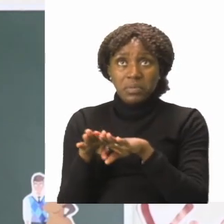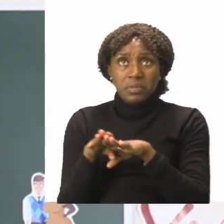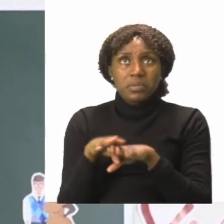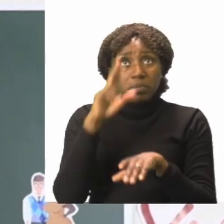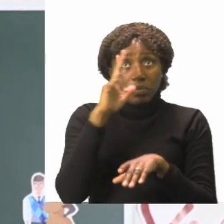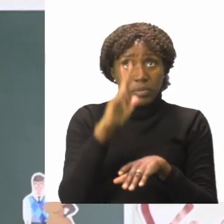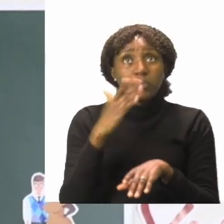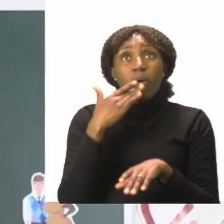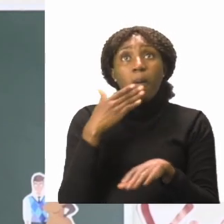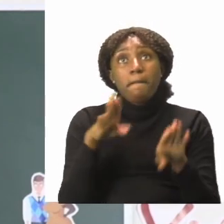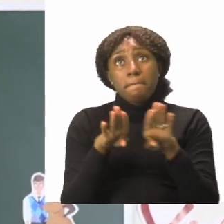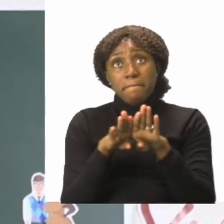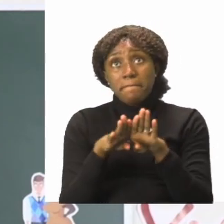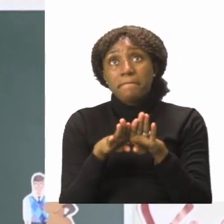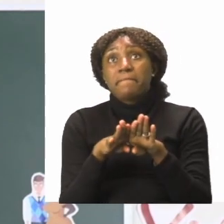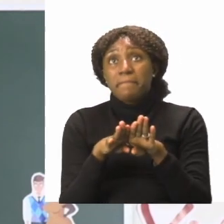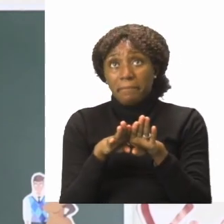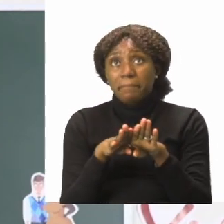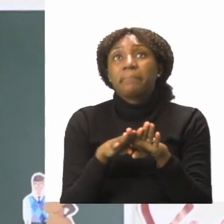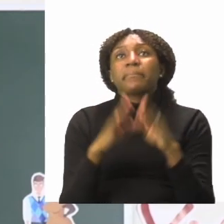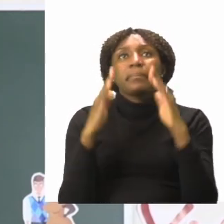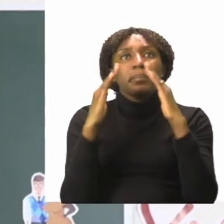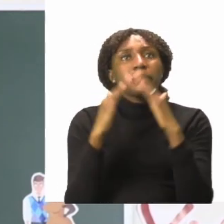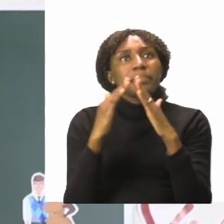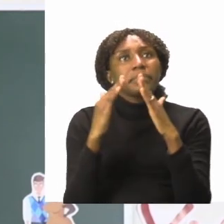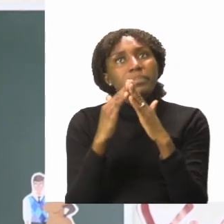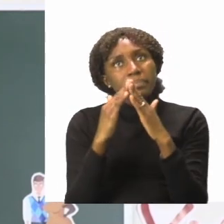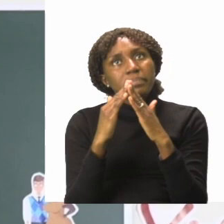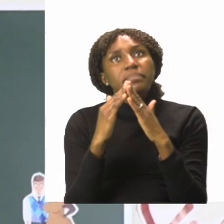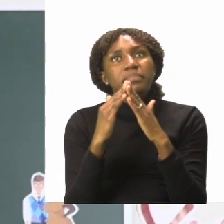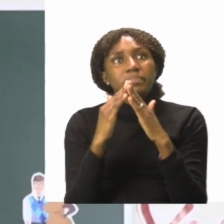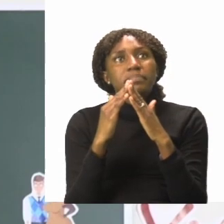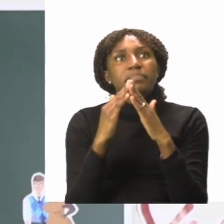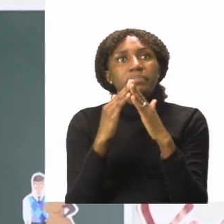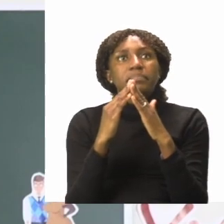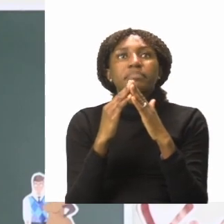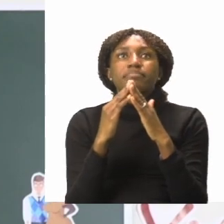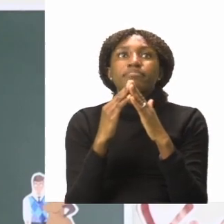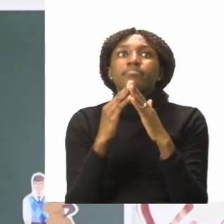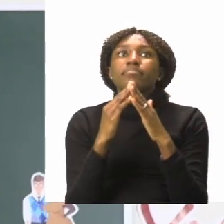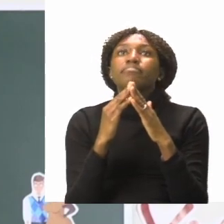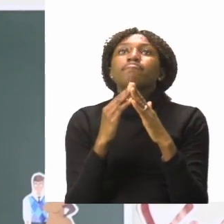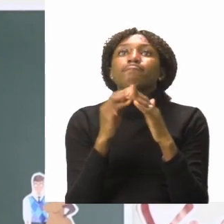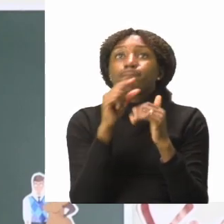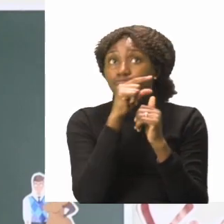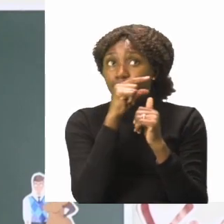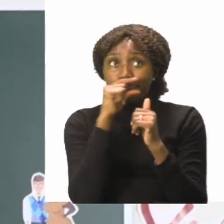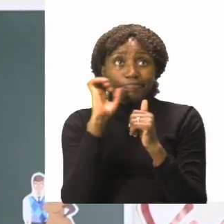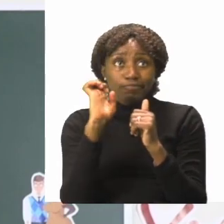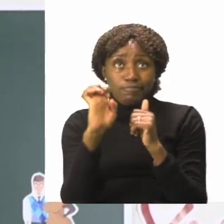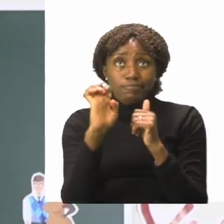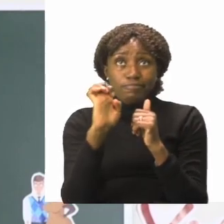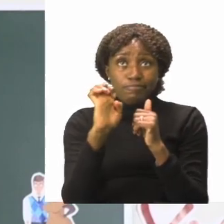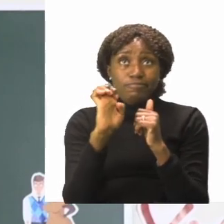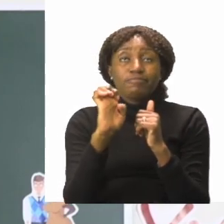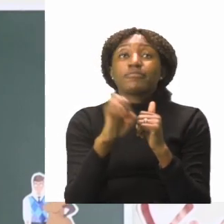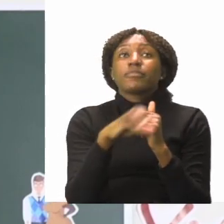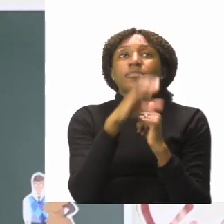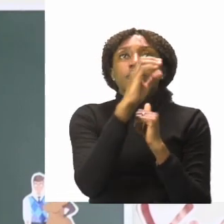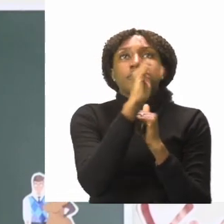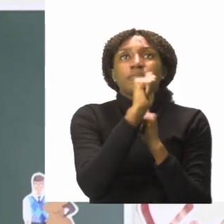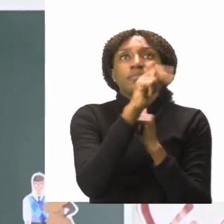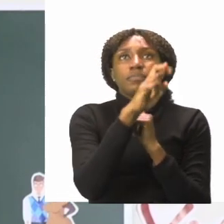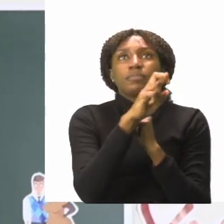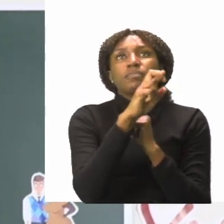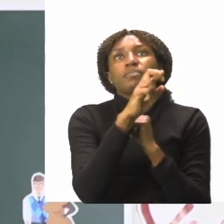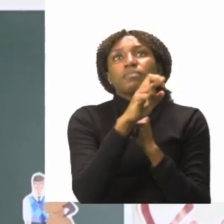draw houses, who design houses, who make them, they are called architects. So